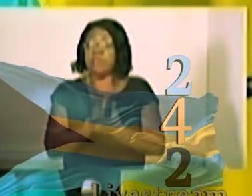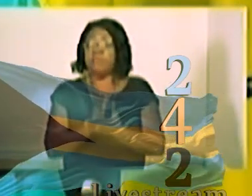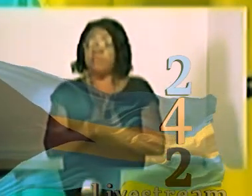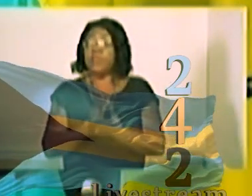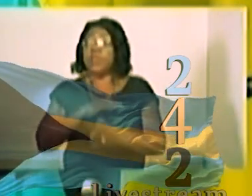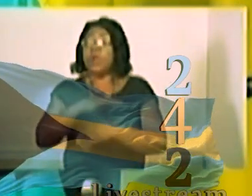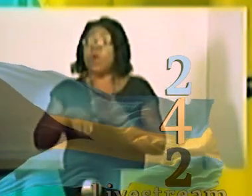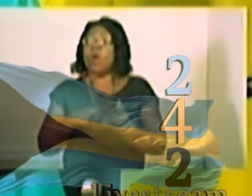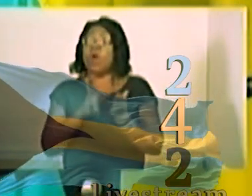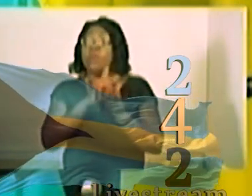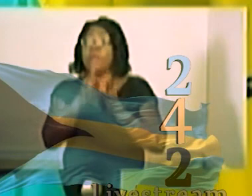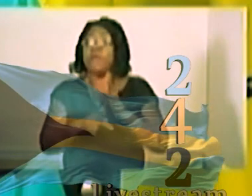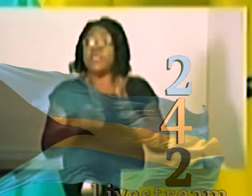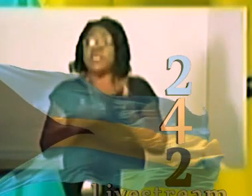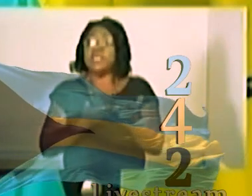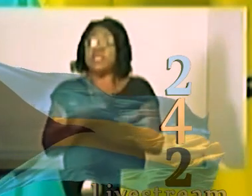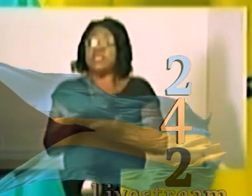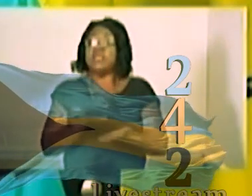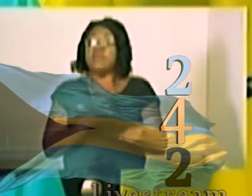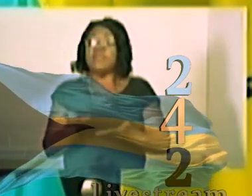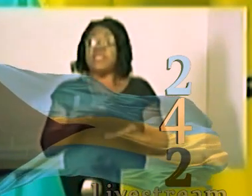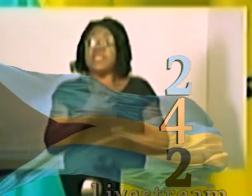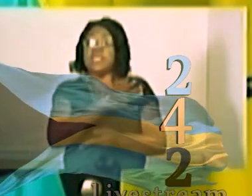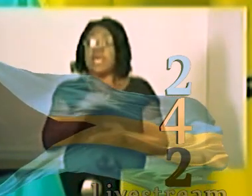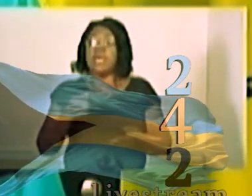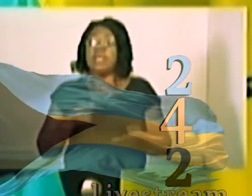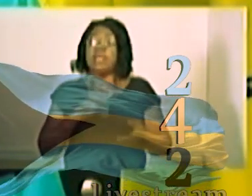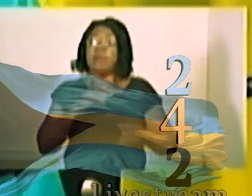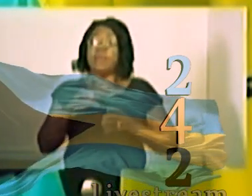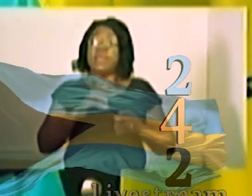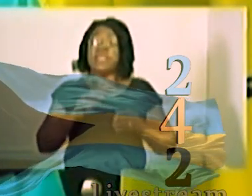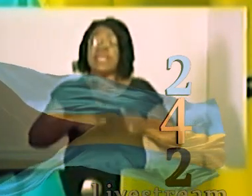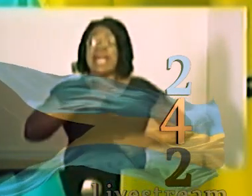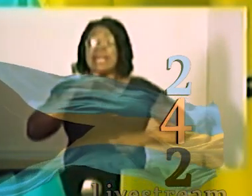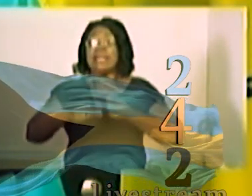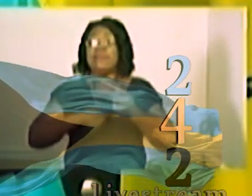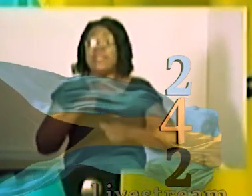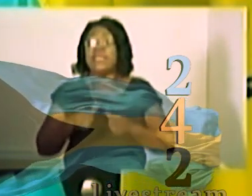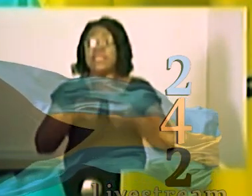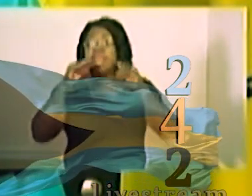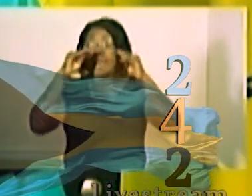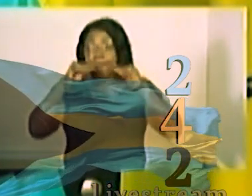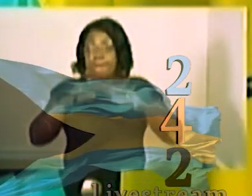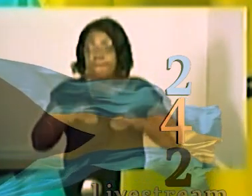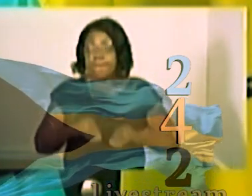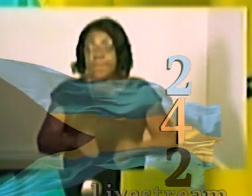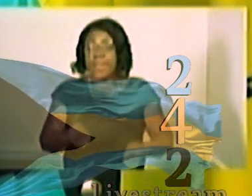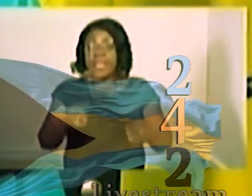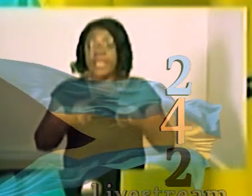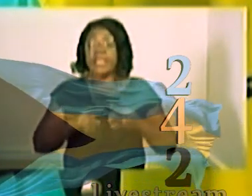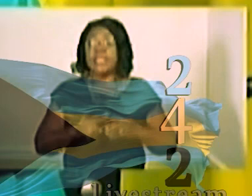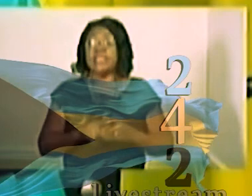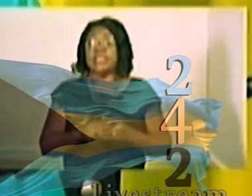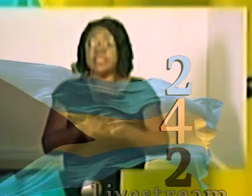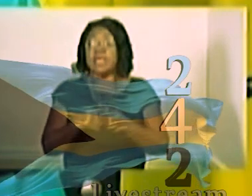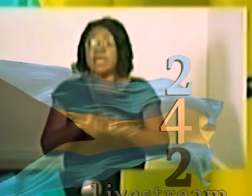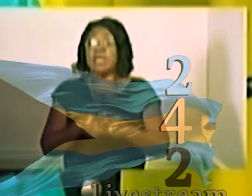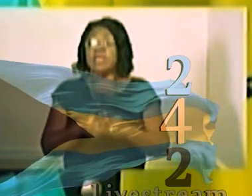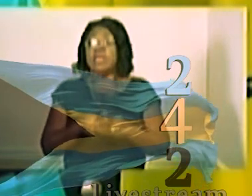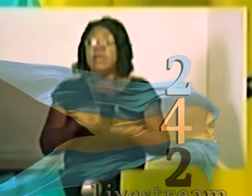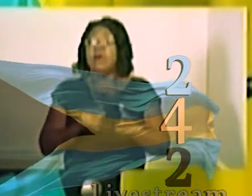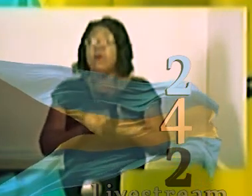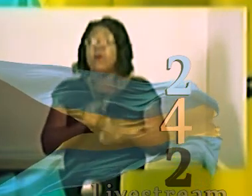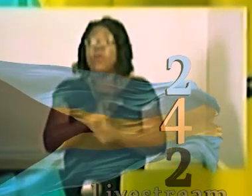All professional services and commercial activity may resume regular operating hours, but must